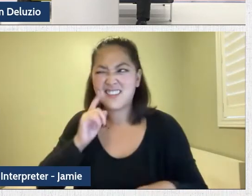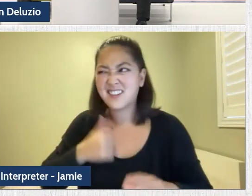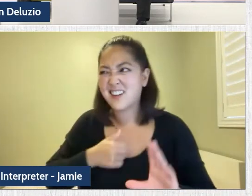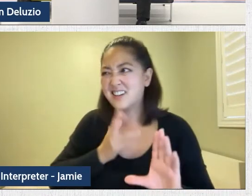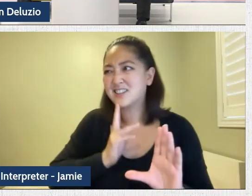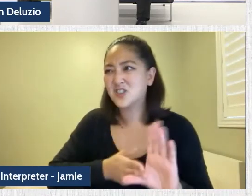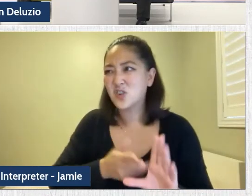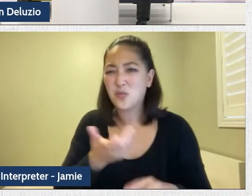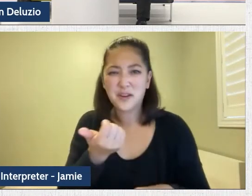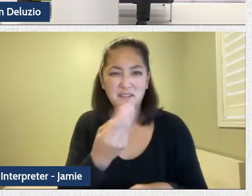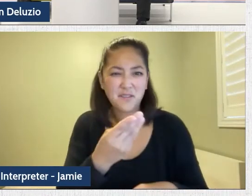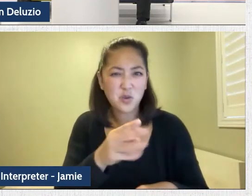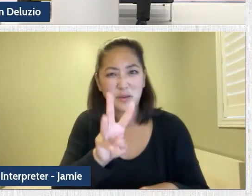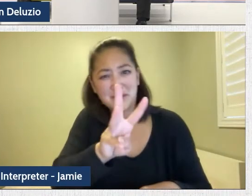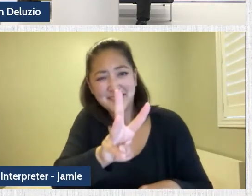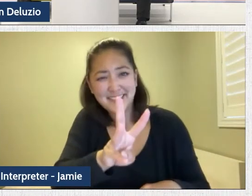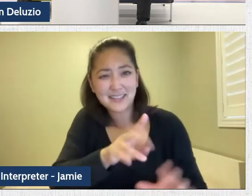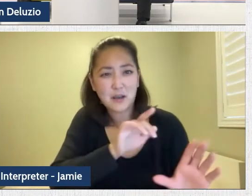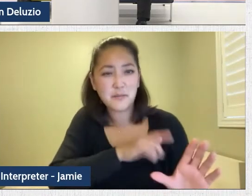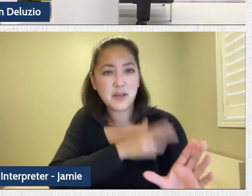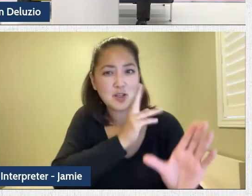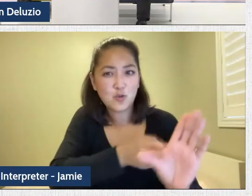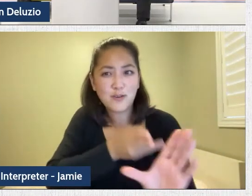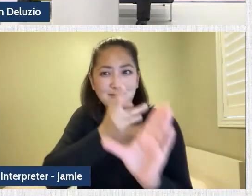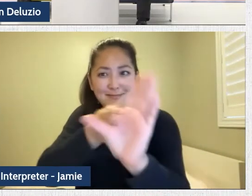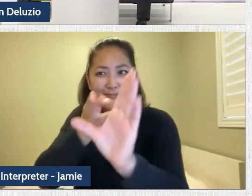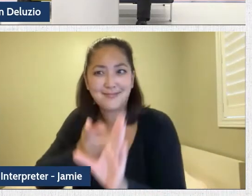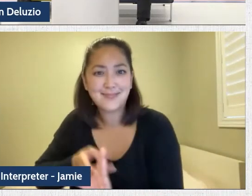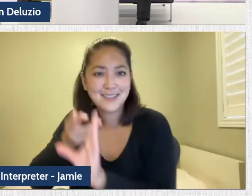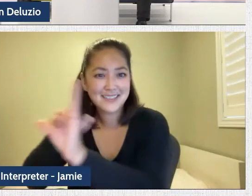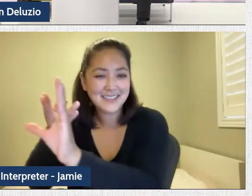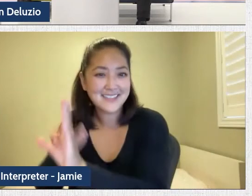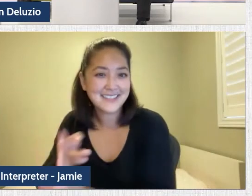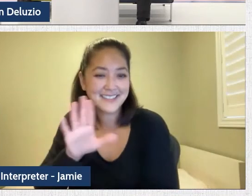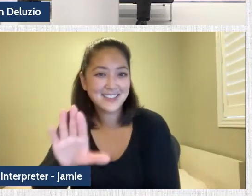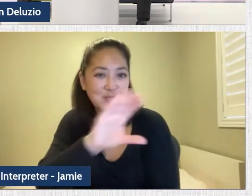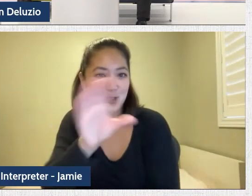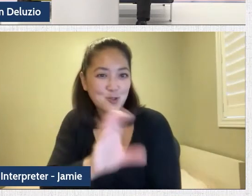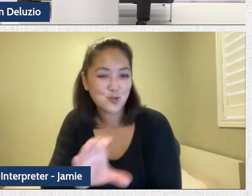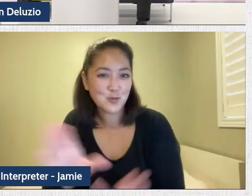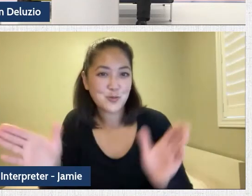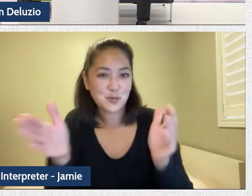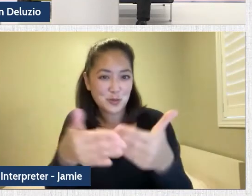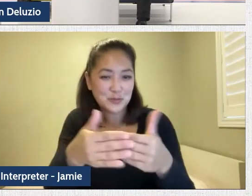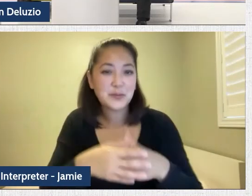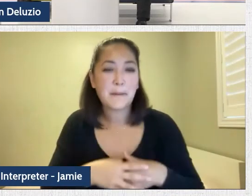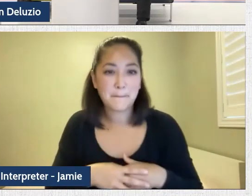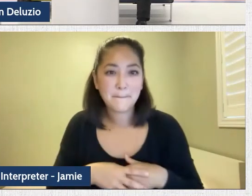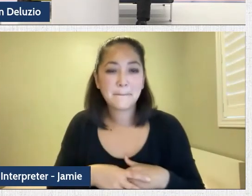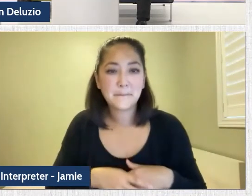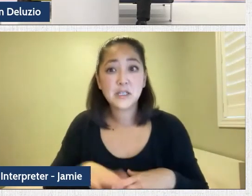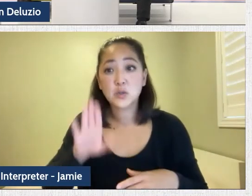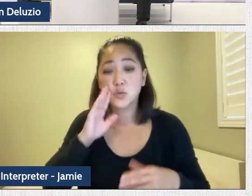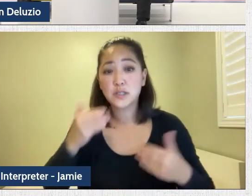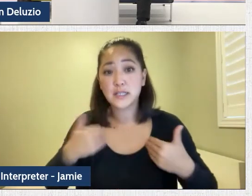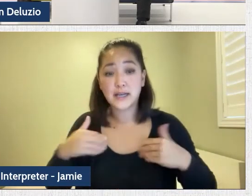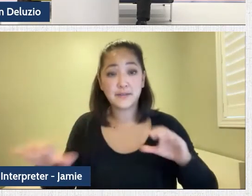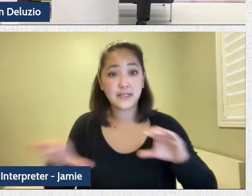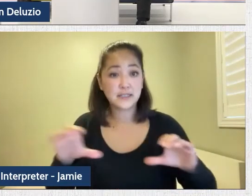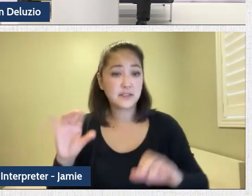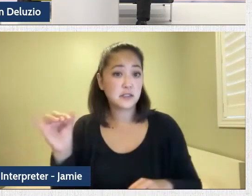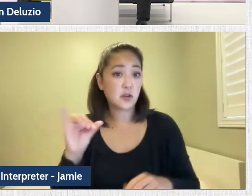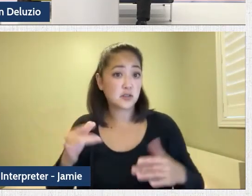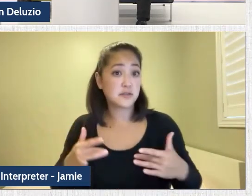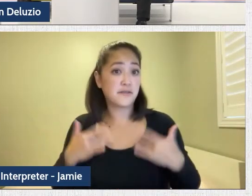6 of them, so some of you I'll see bouncing in and out of your Zoom rooms over the night. There's activities tomorrow, I